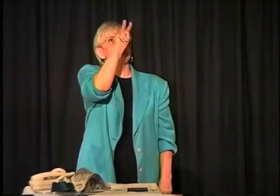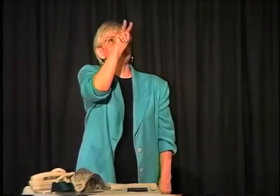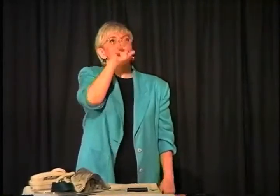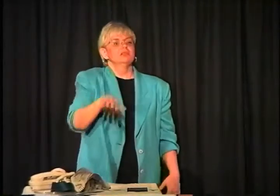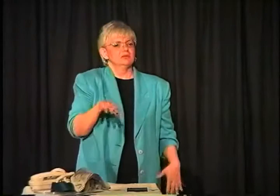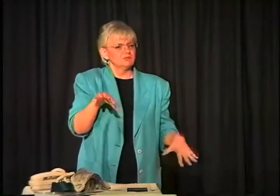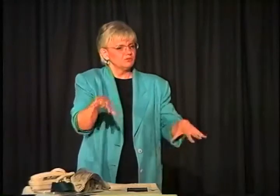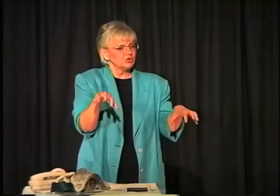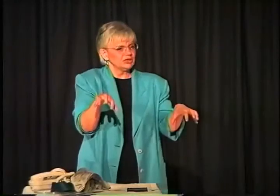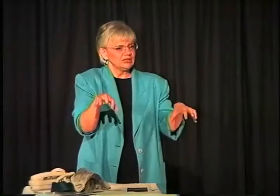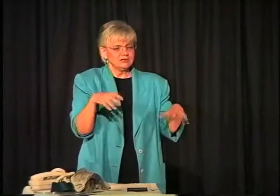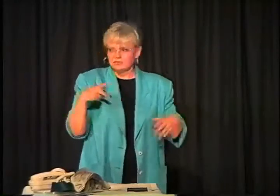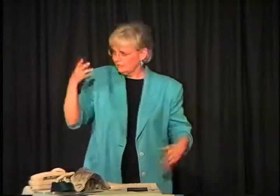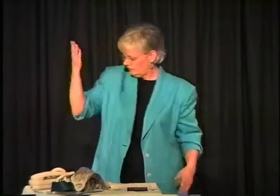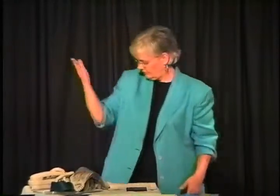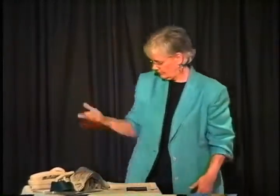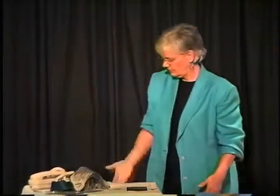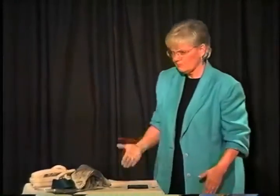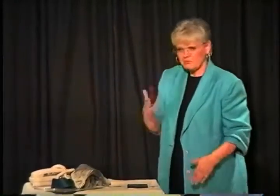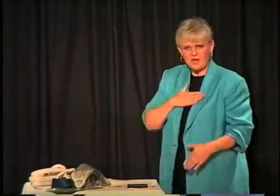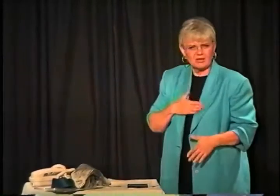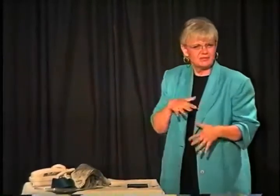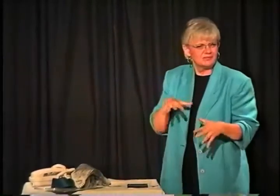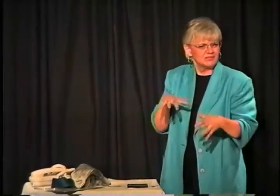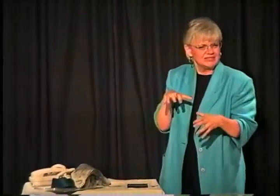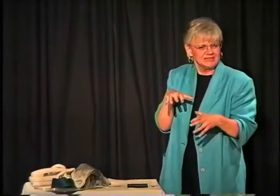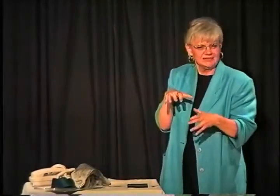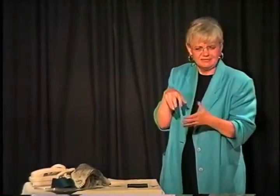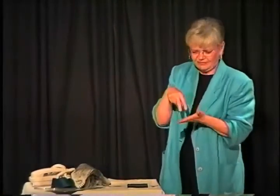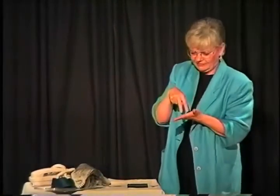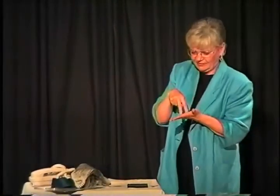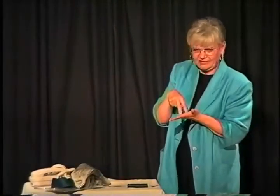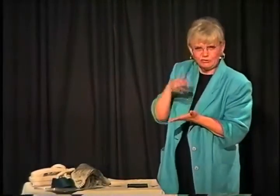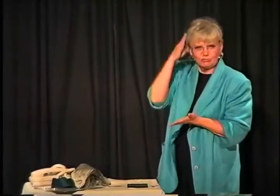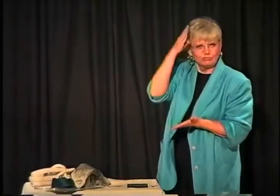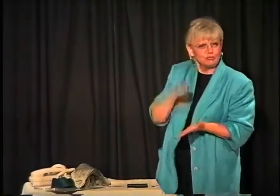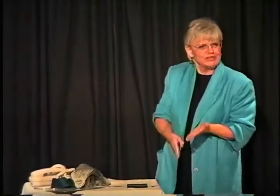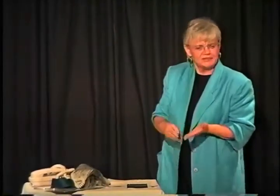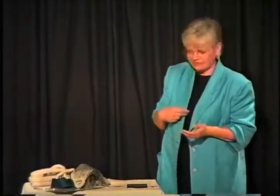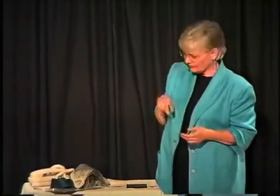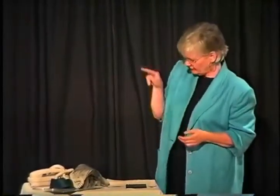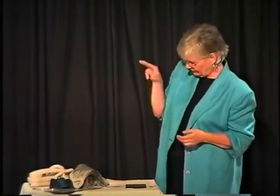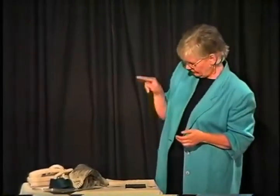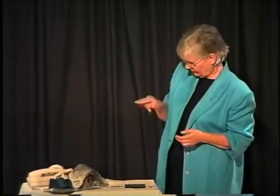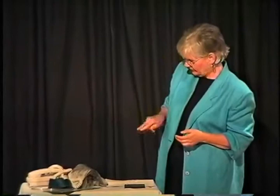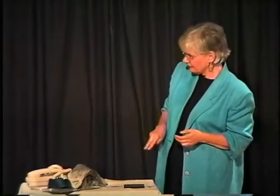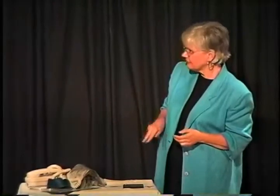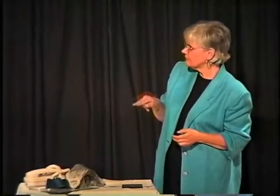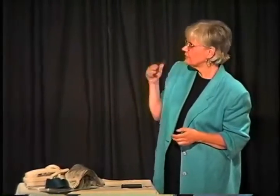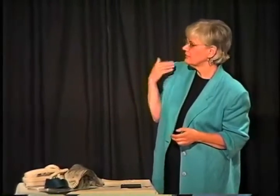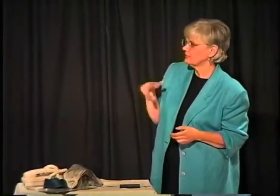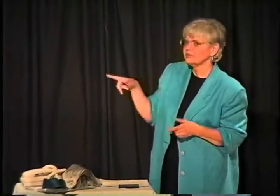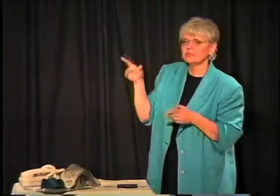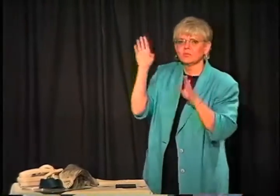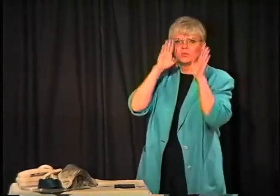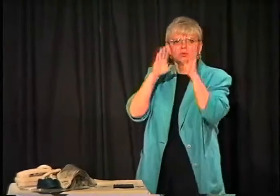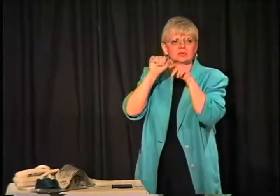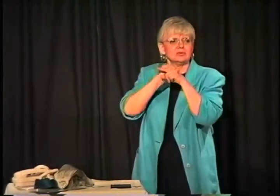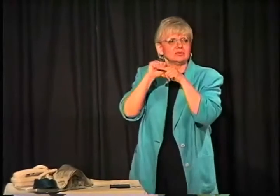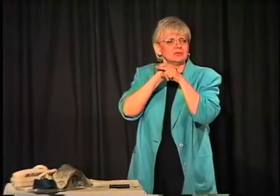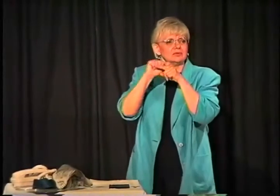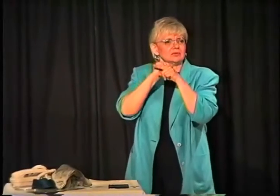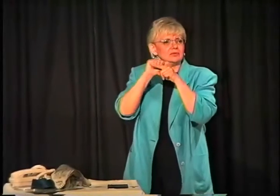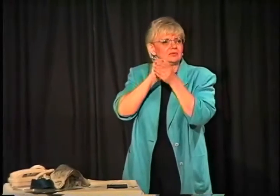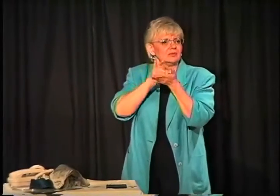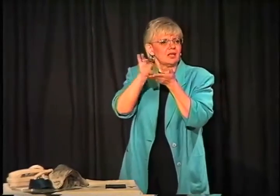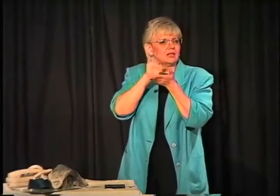look up at those numbers and count them carefully. One, two, three. It's like they've turned to ice or something. They're completely frozen standing